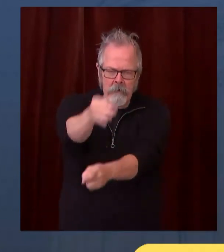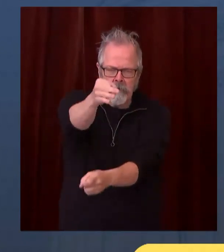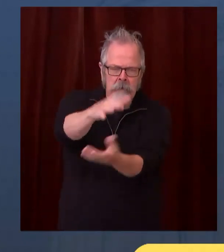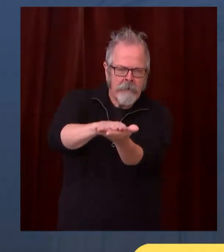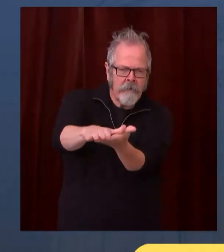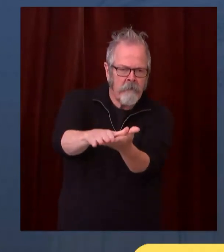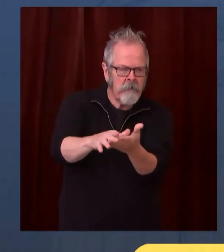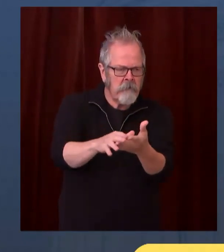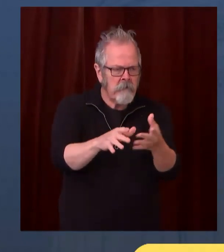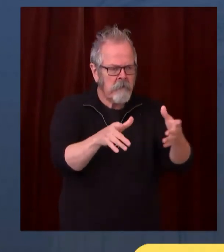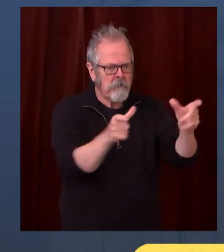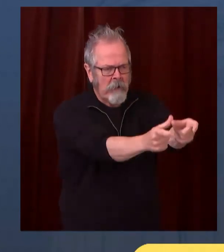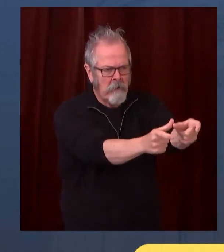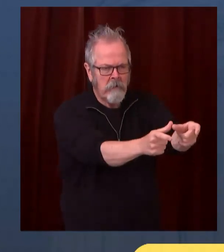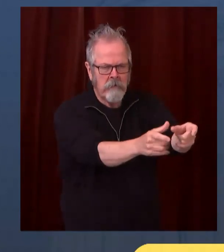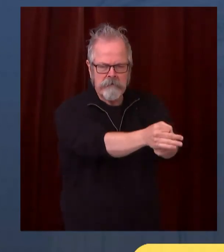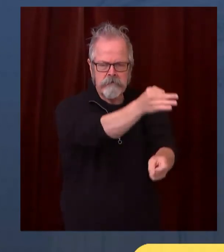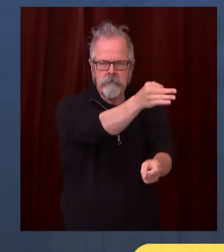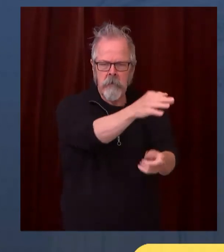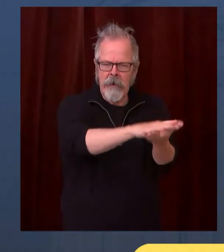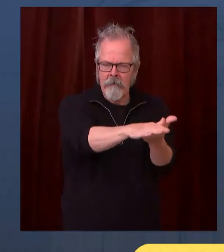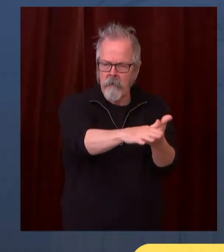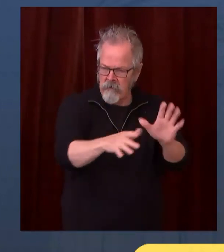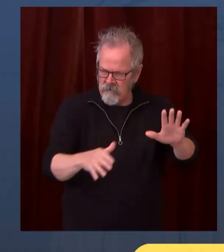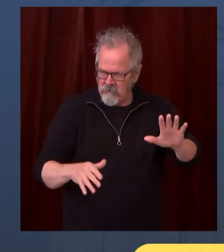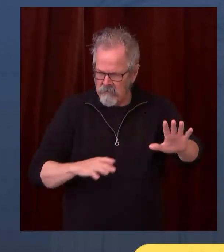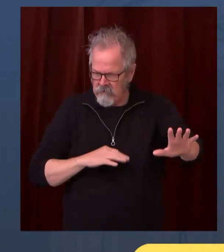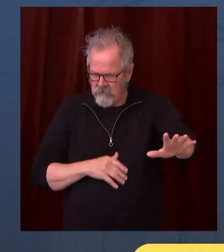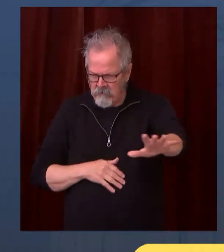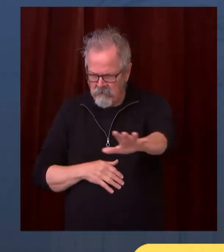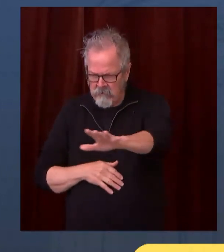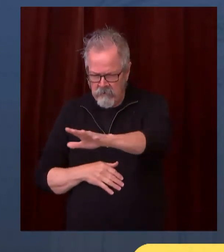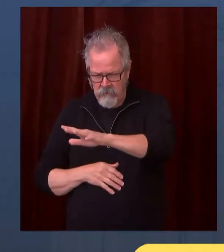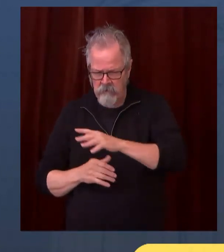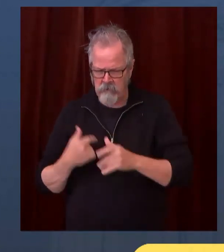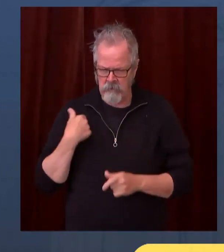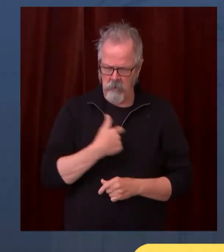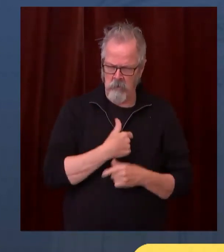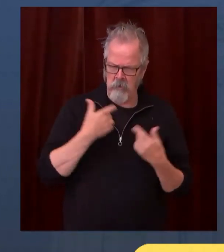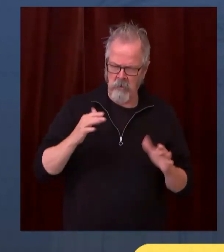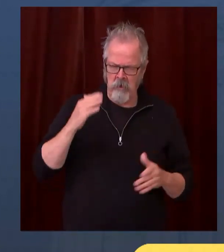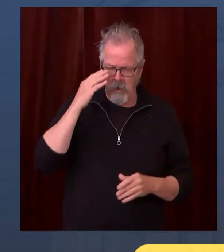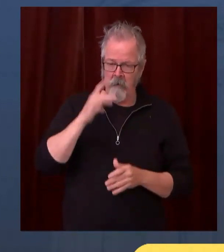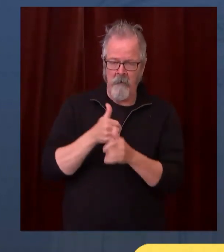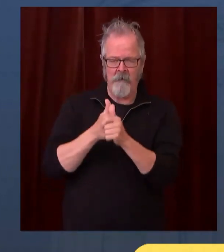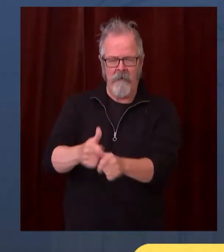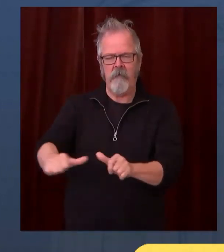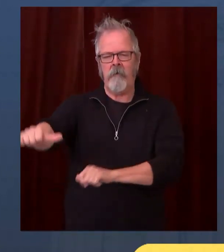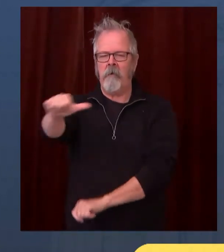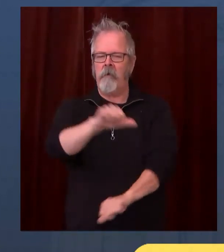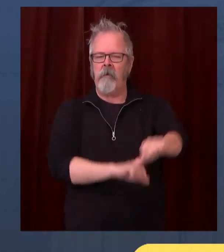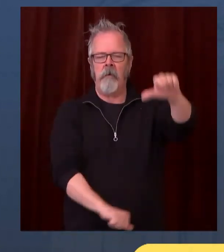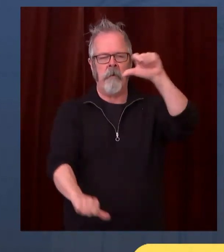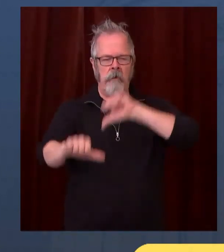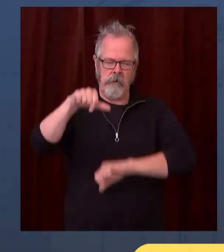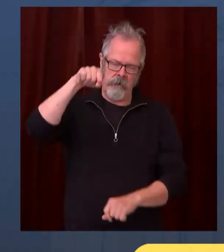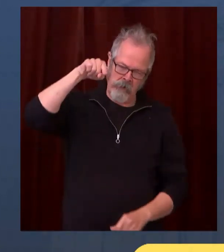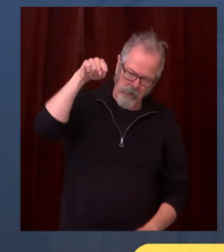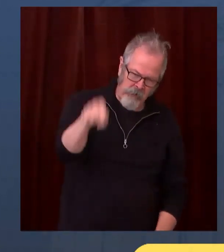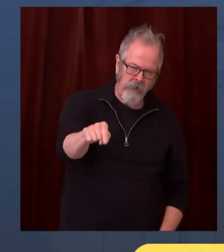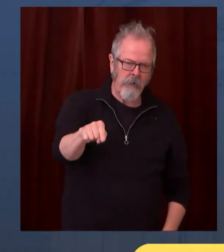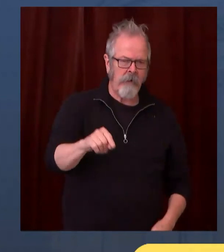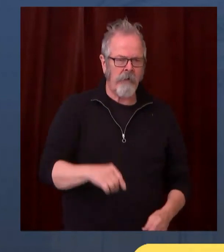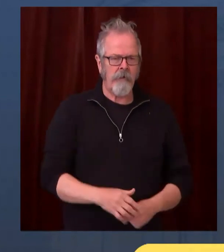we can identify and implement control measures in a facility, that leads to success.